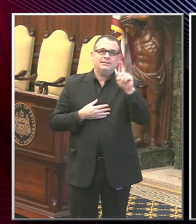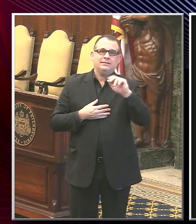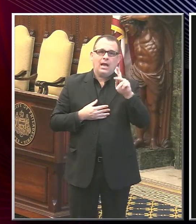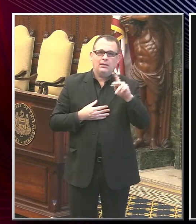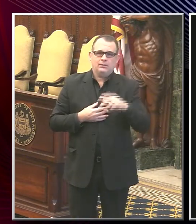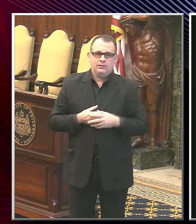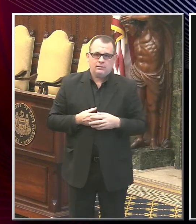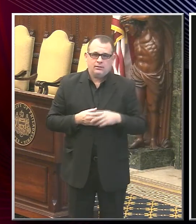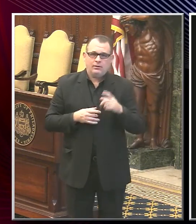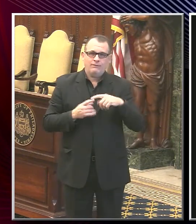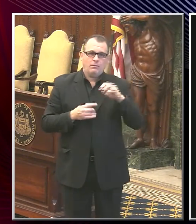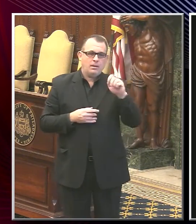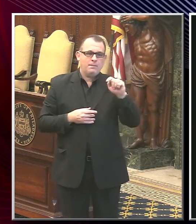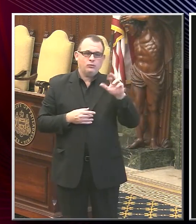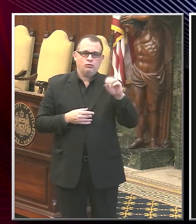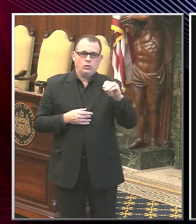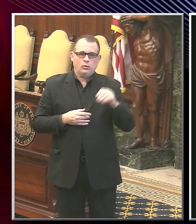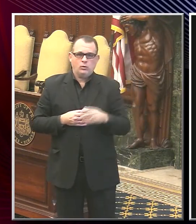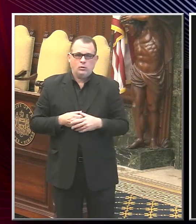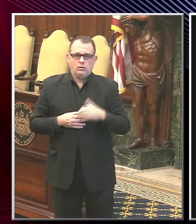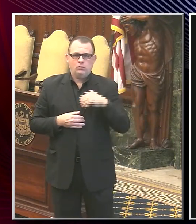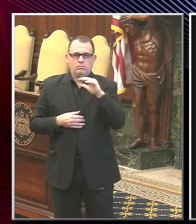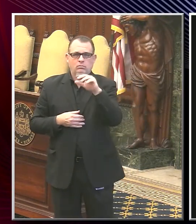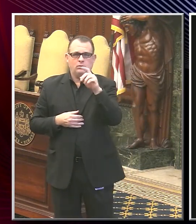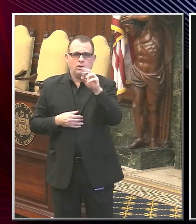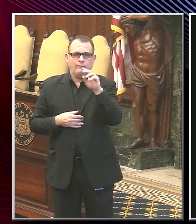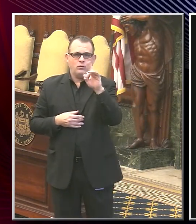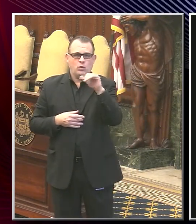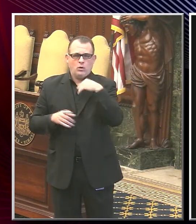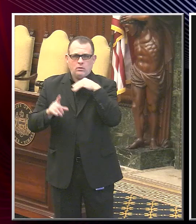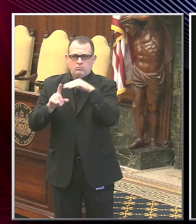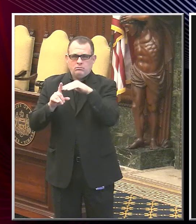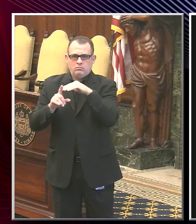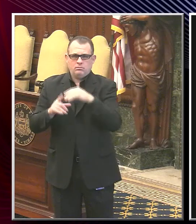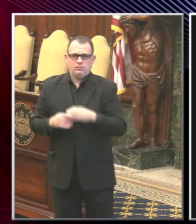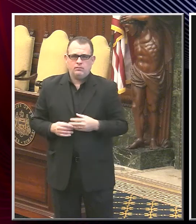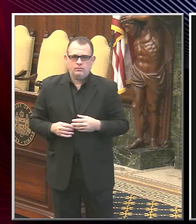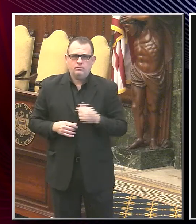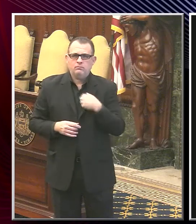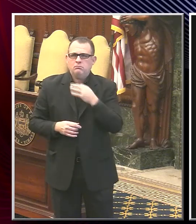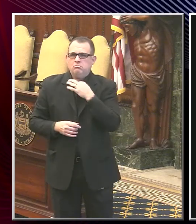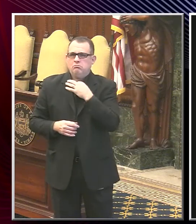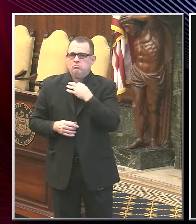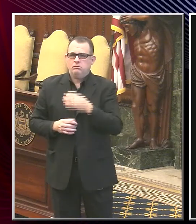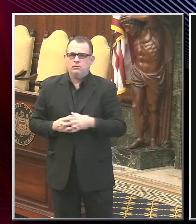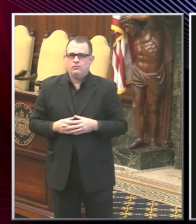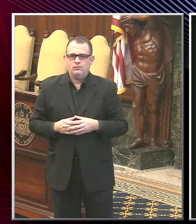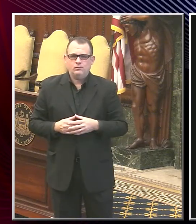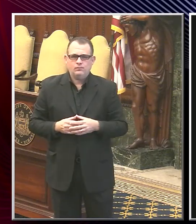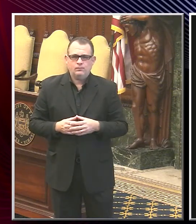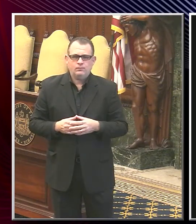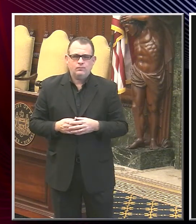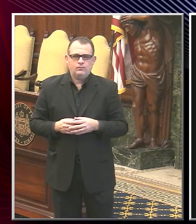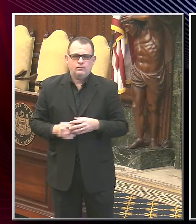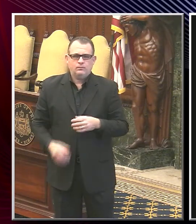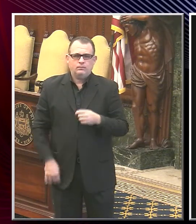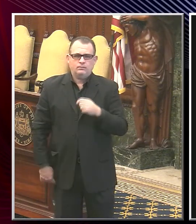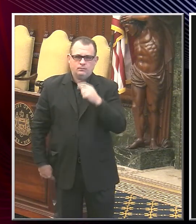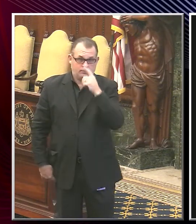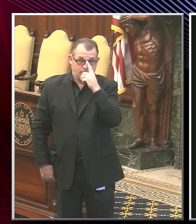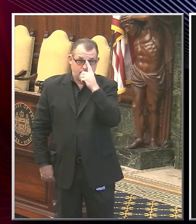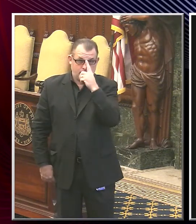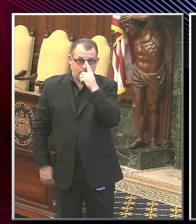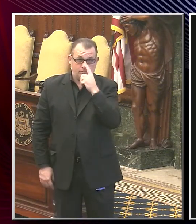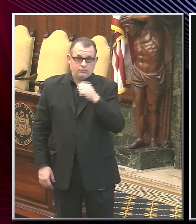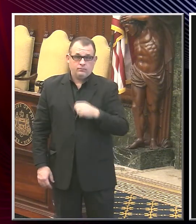These questions are for Dr. Farley. Just wondering, do you have any idea of the capacity to store the vaccine in the